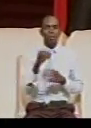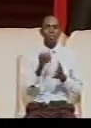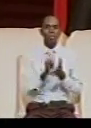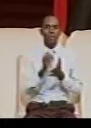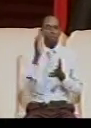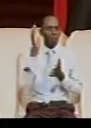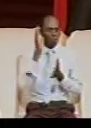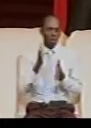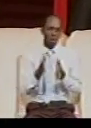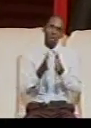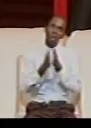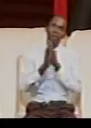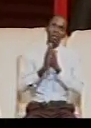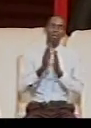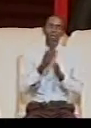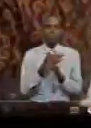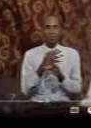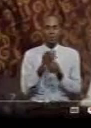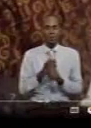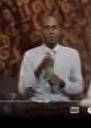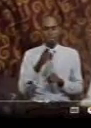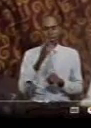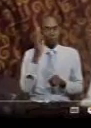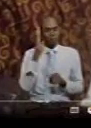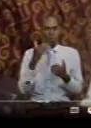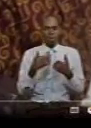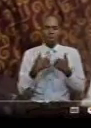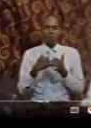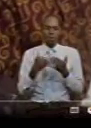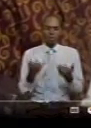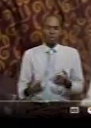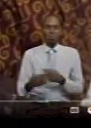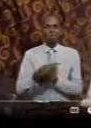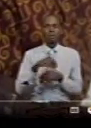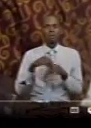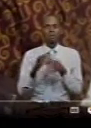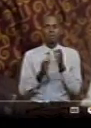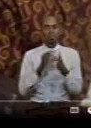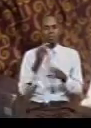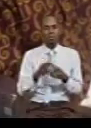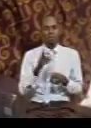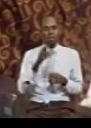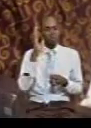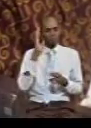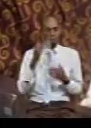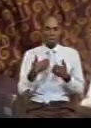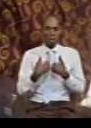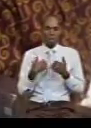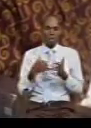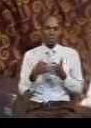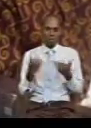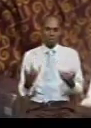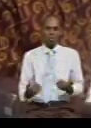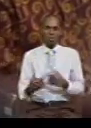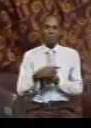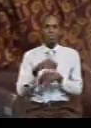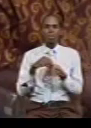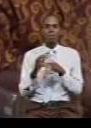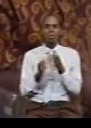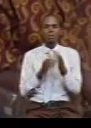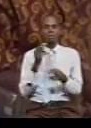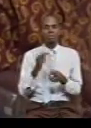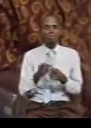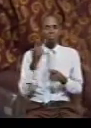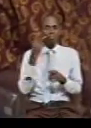and receive, you'll have it today. I said you'll have it today. It tells us